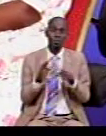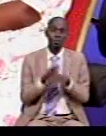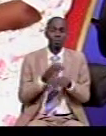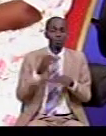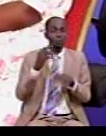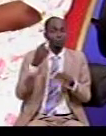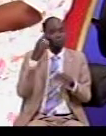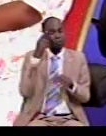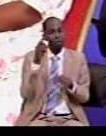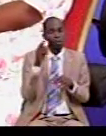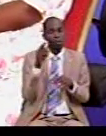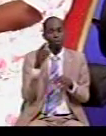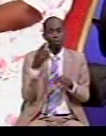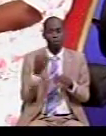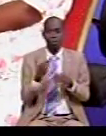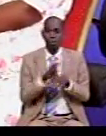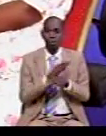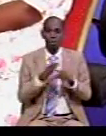to obscure